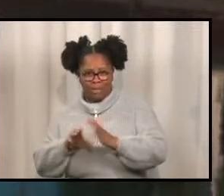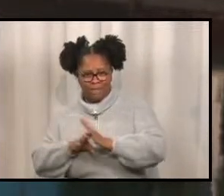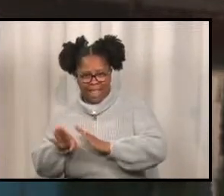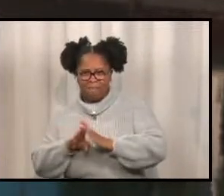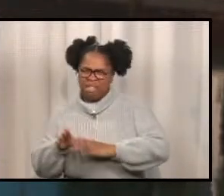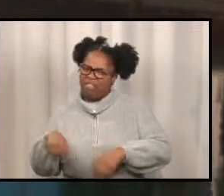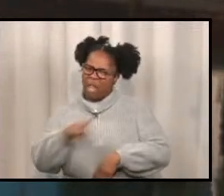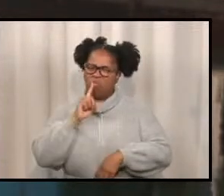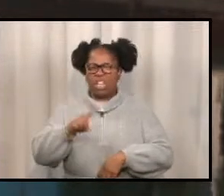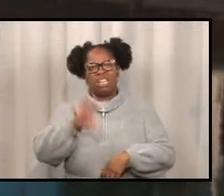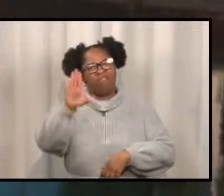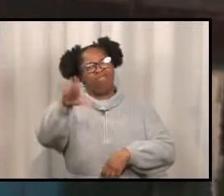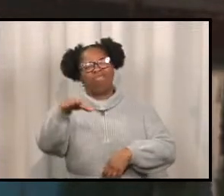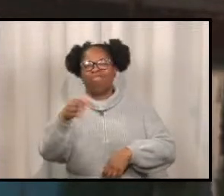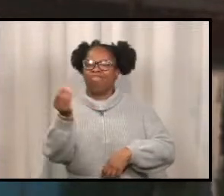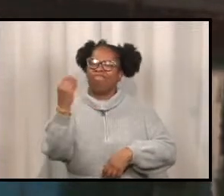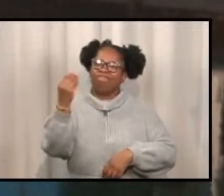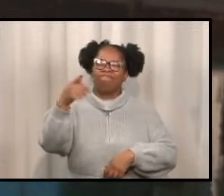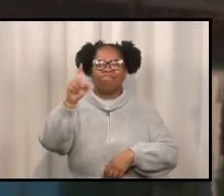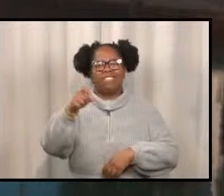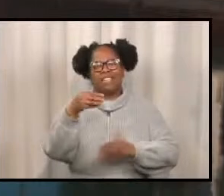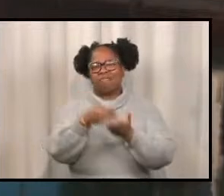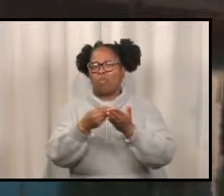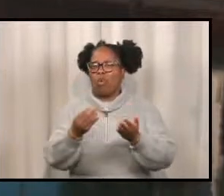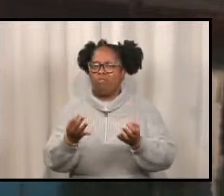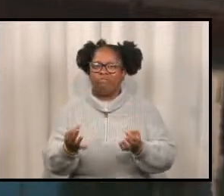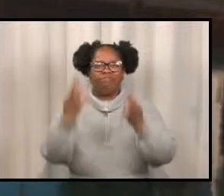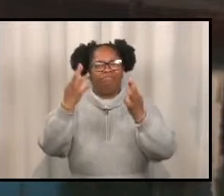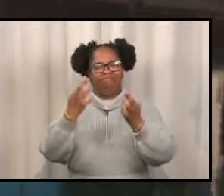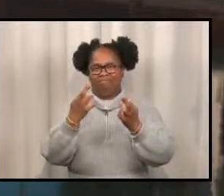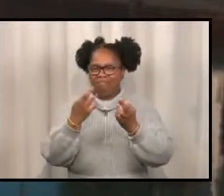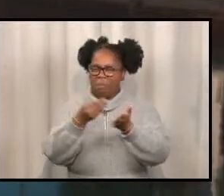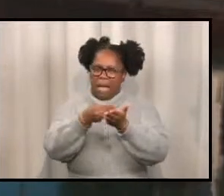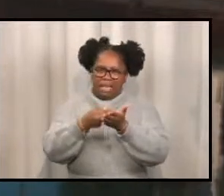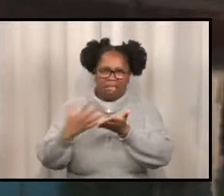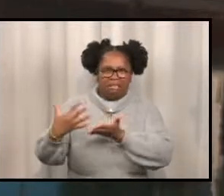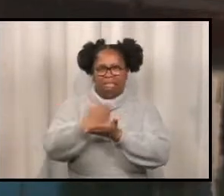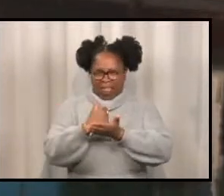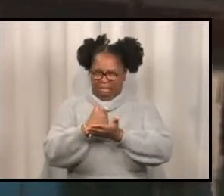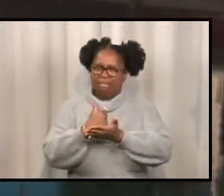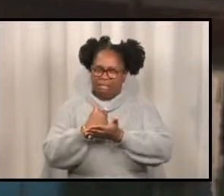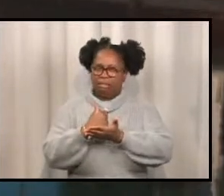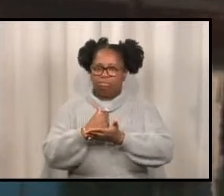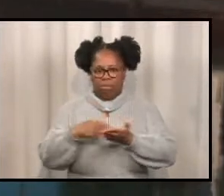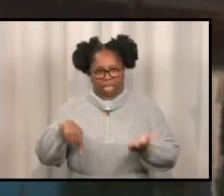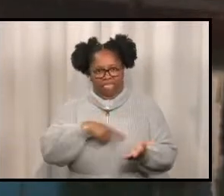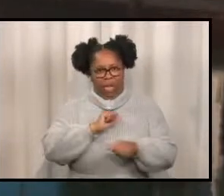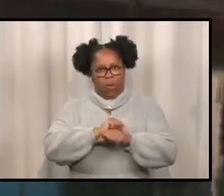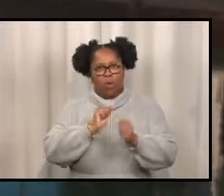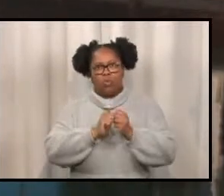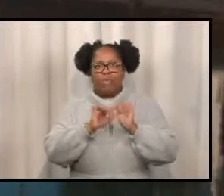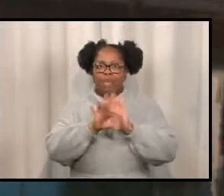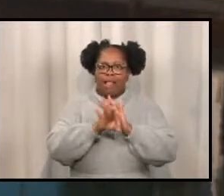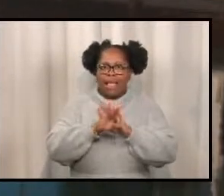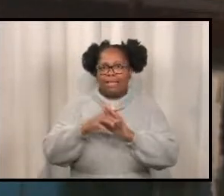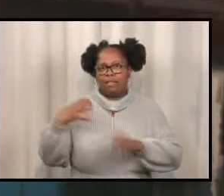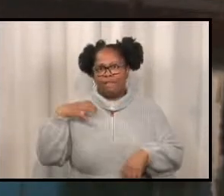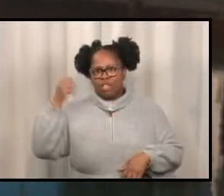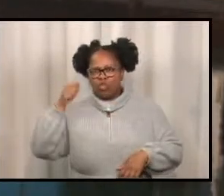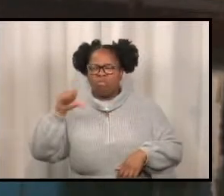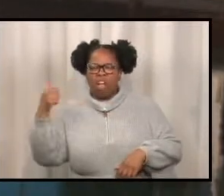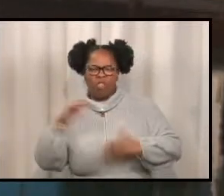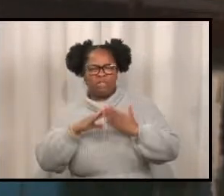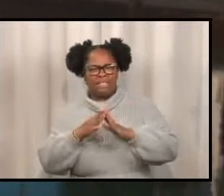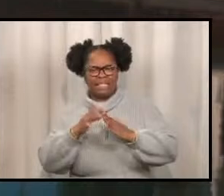call to action to raise those investments and really worked with their elected officials and also other city leaders